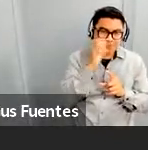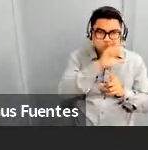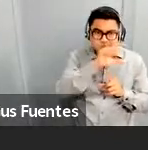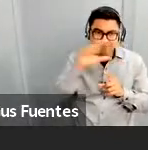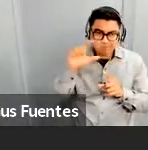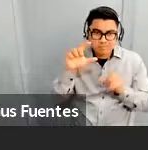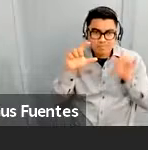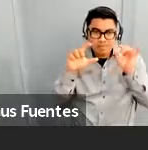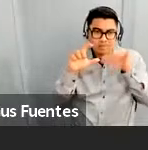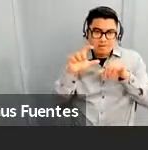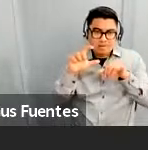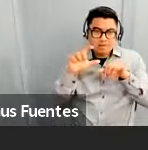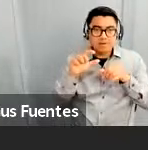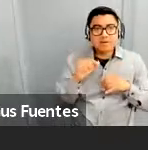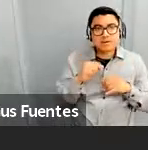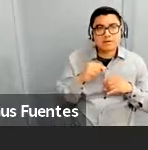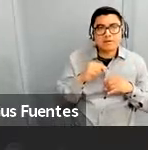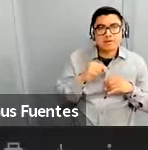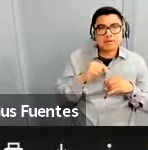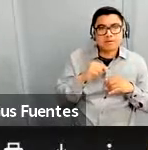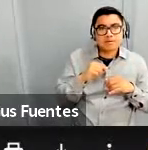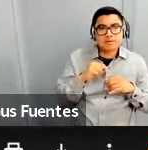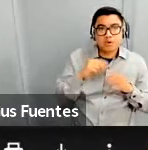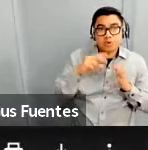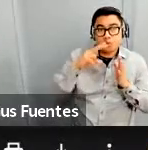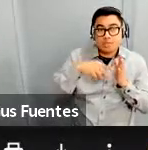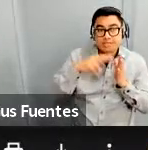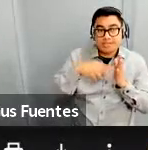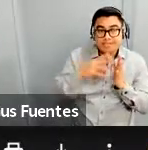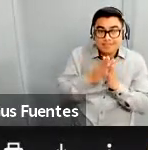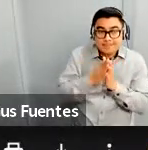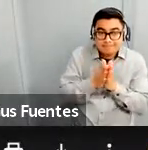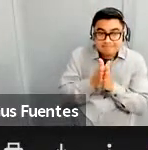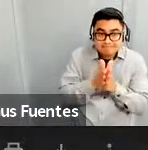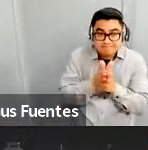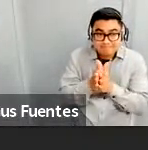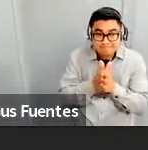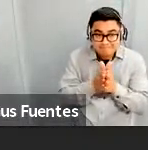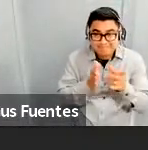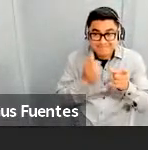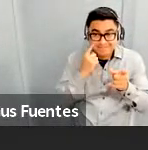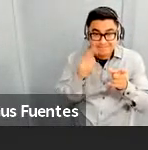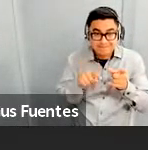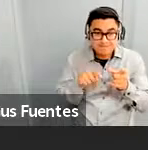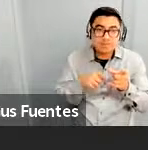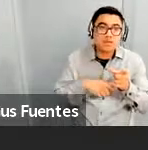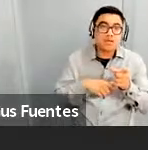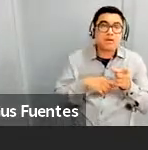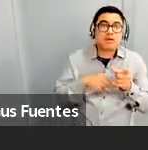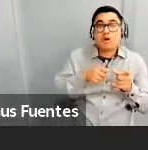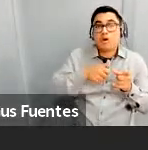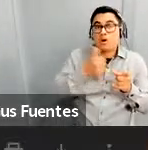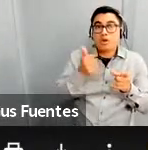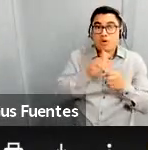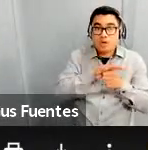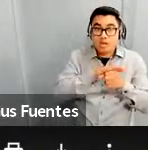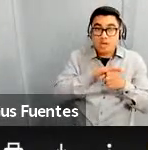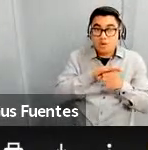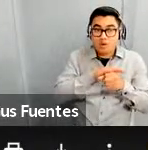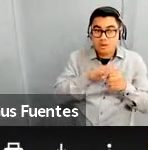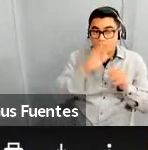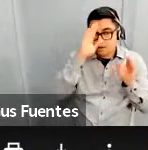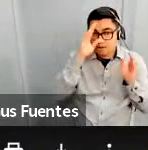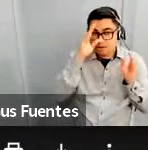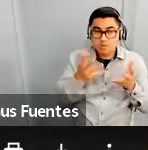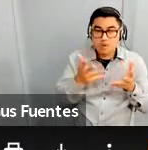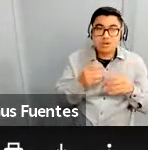school site can provide some reading incentives. And then another highlighted area would be